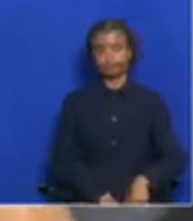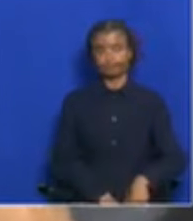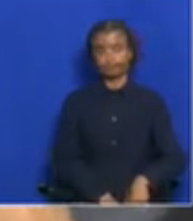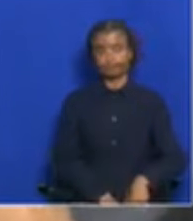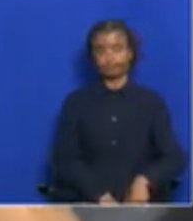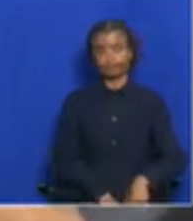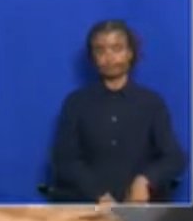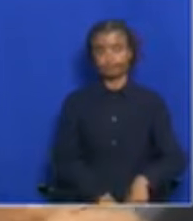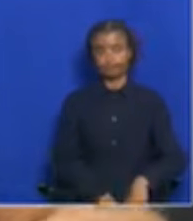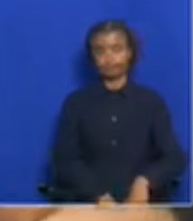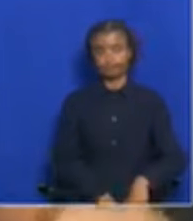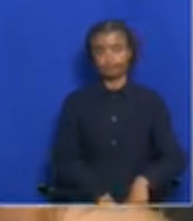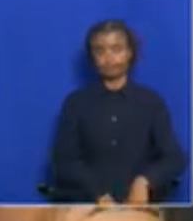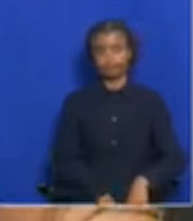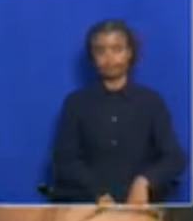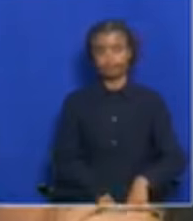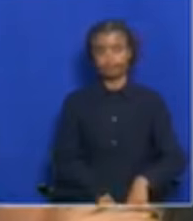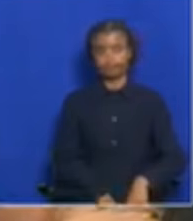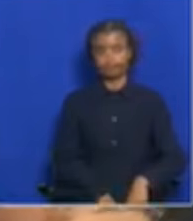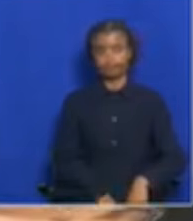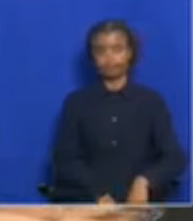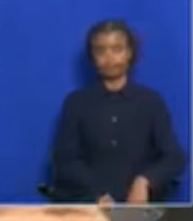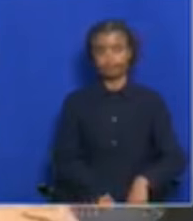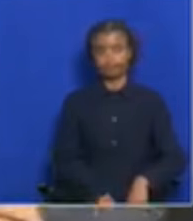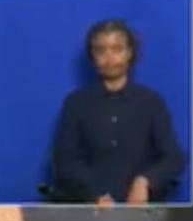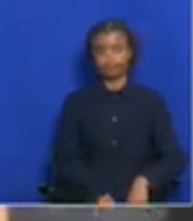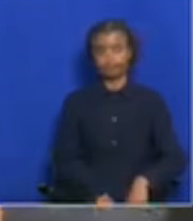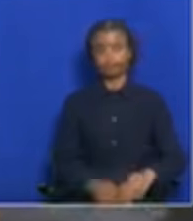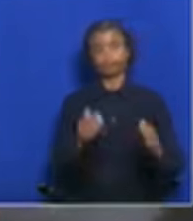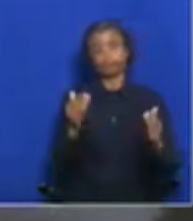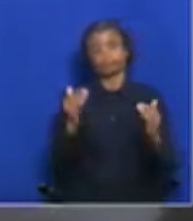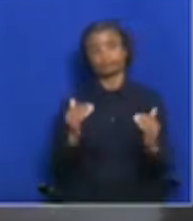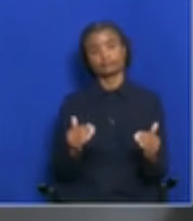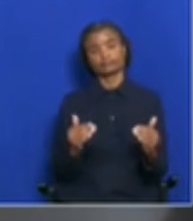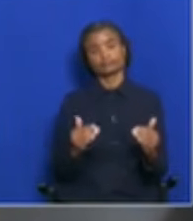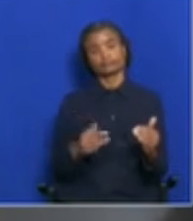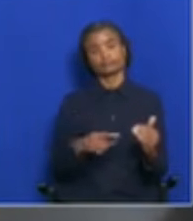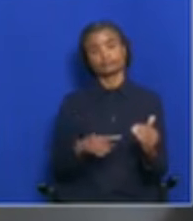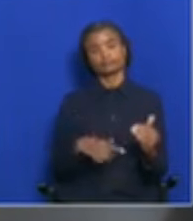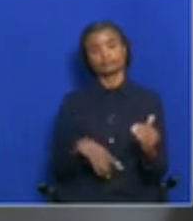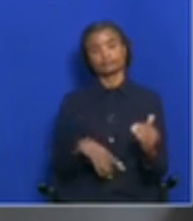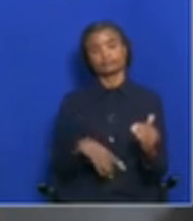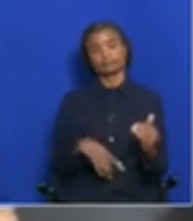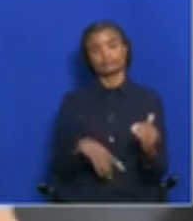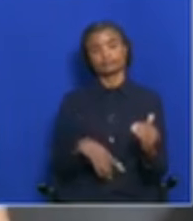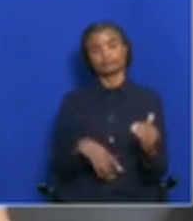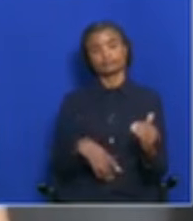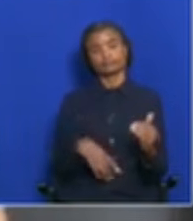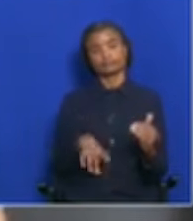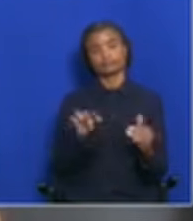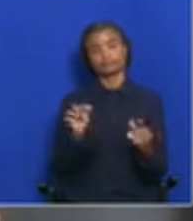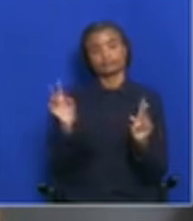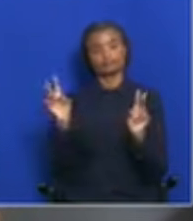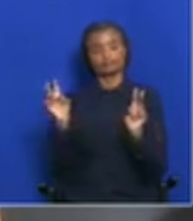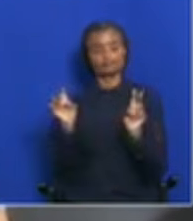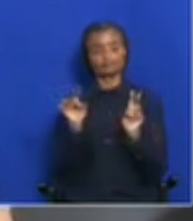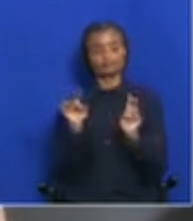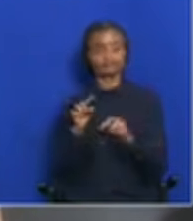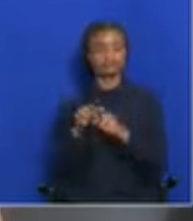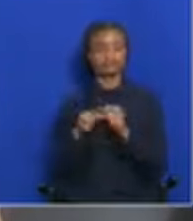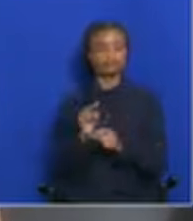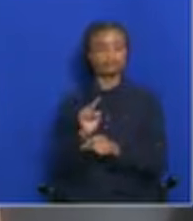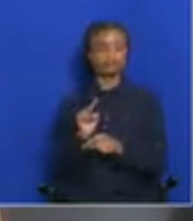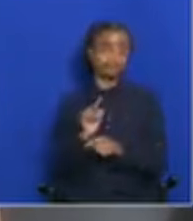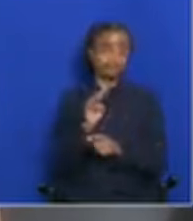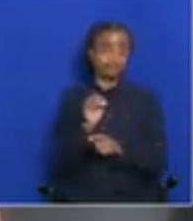Now, then if we can move on to another topic insofar as the Mokwele matter is concerned,